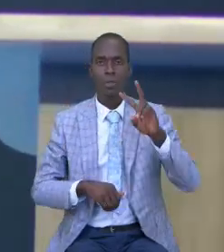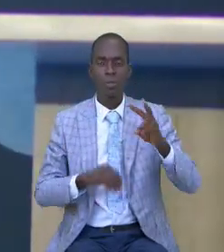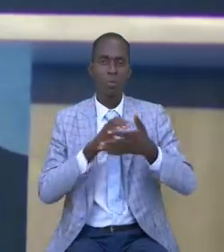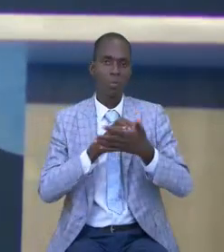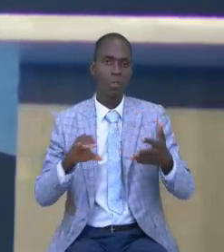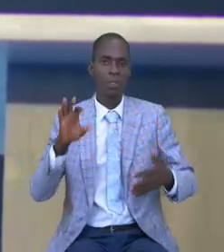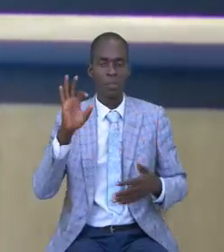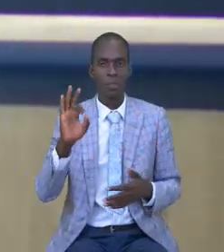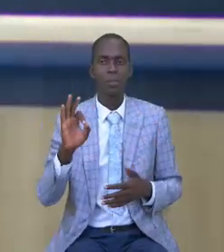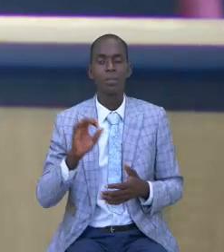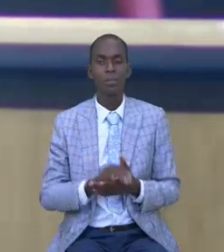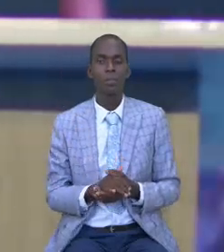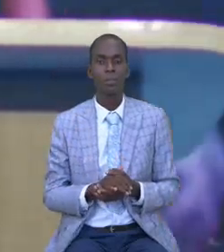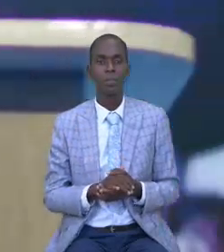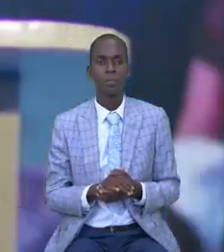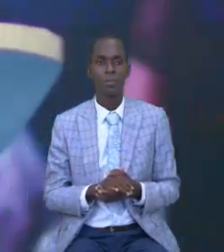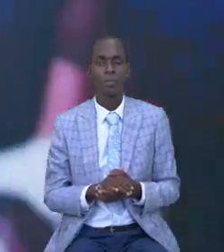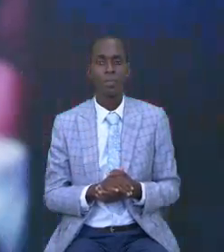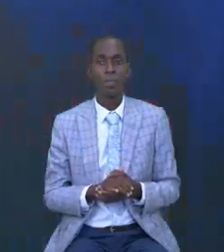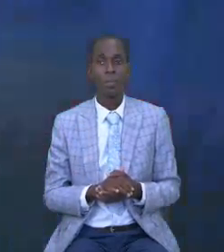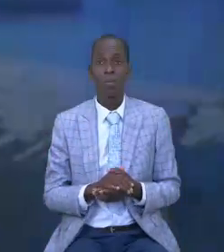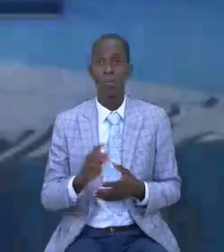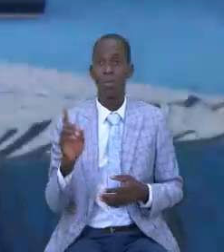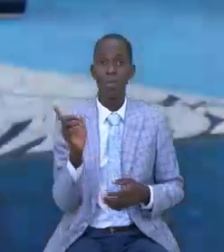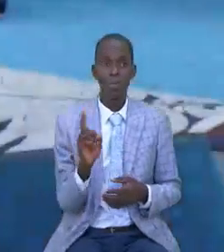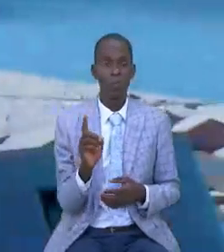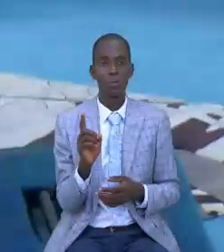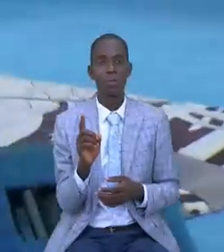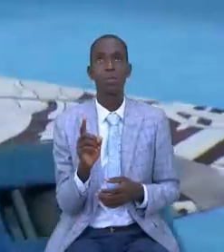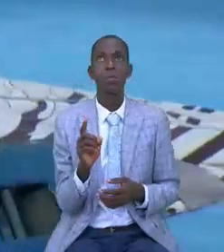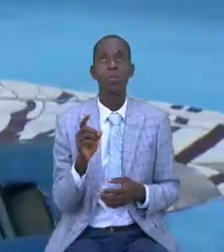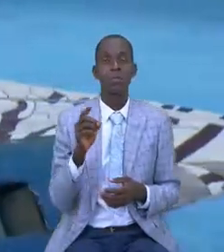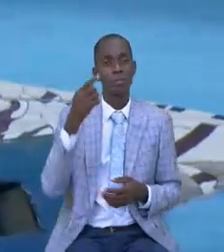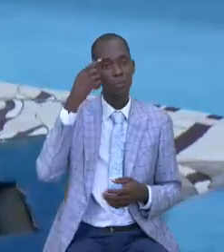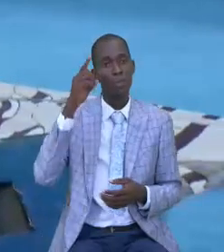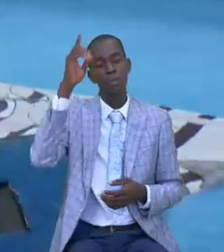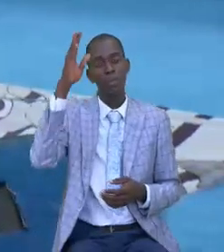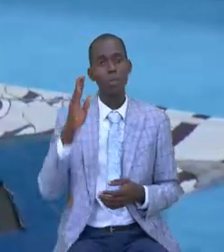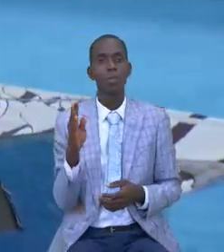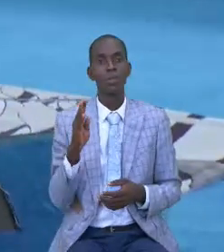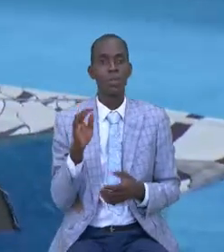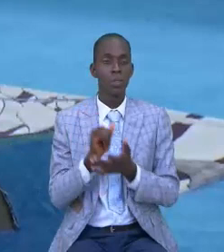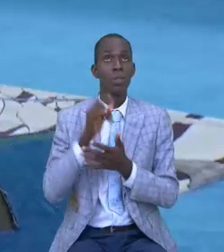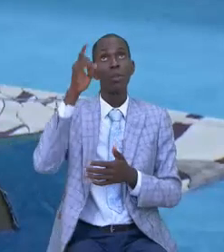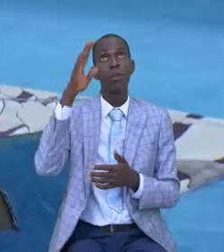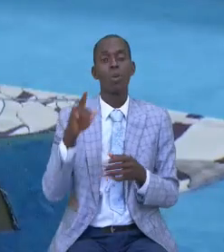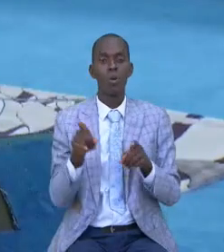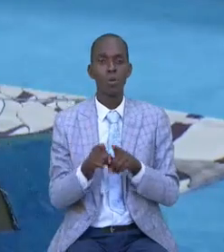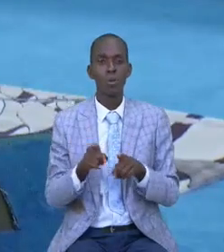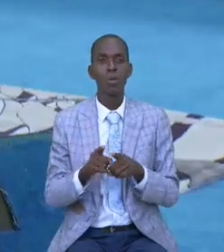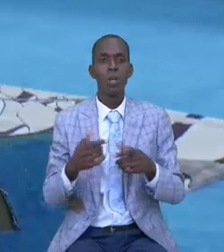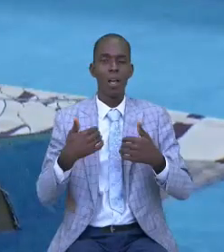2, looking at verse 9. Wherefore God has also